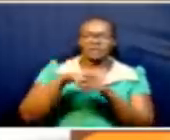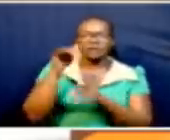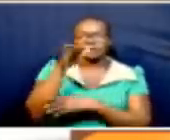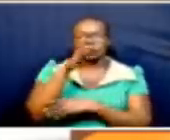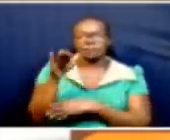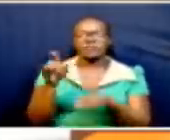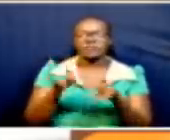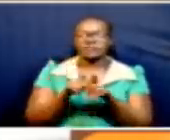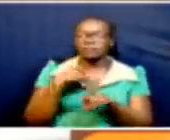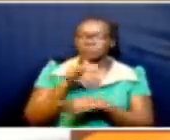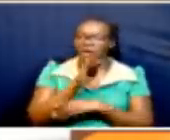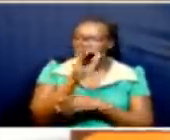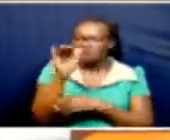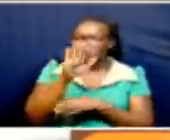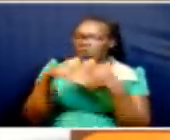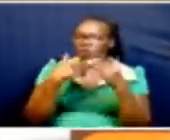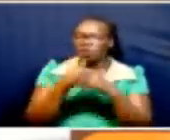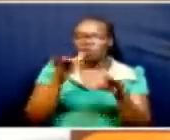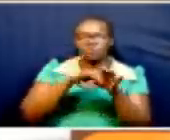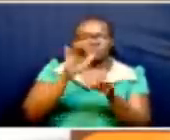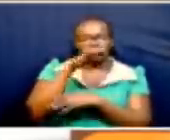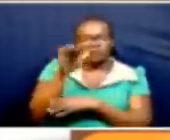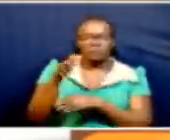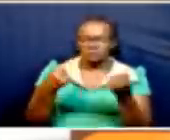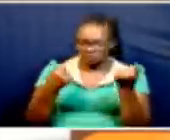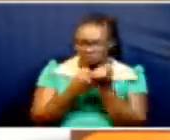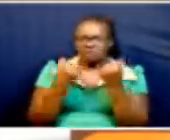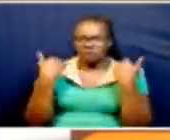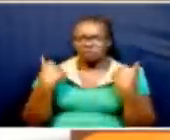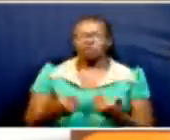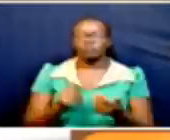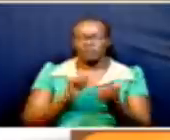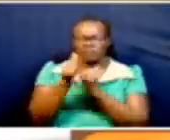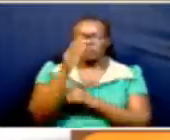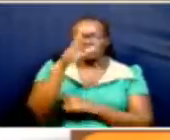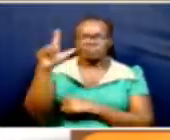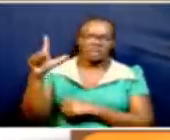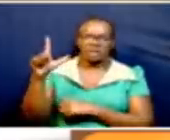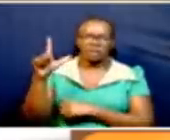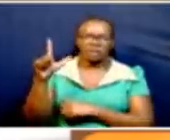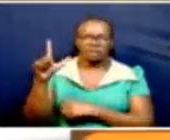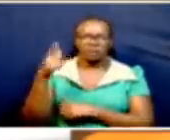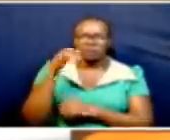And I'm asking all the members of parliament to support me pass this bill so that